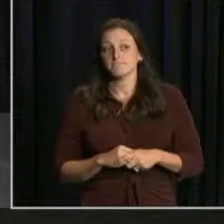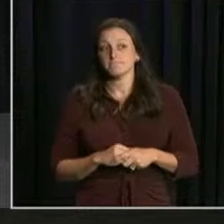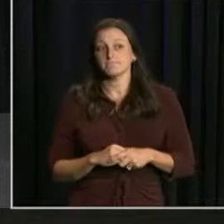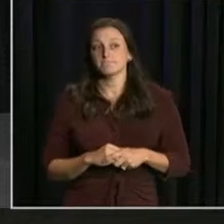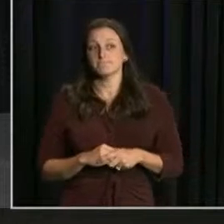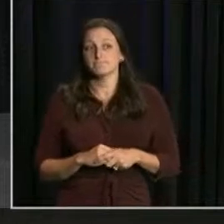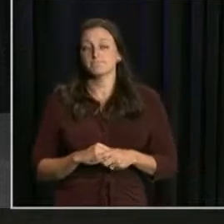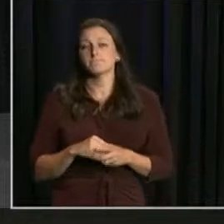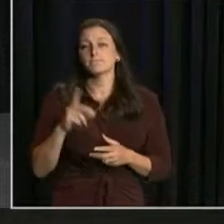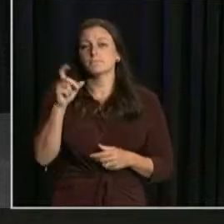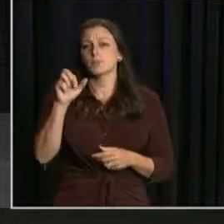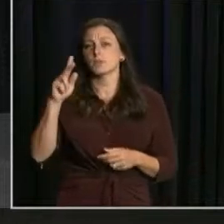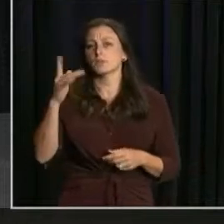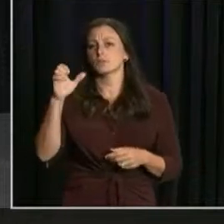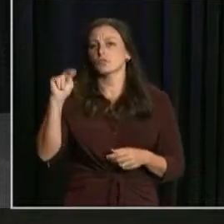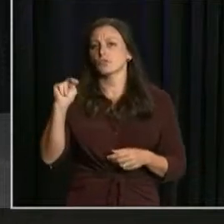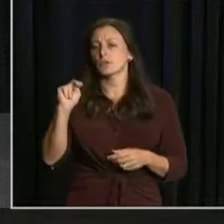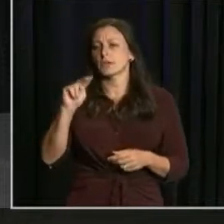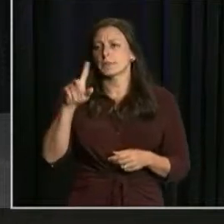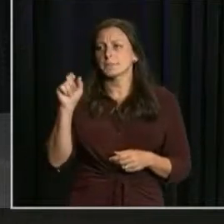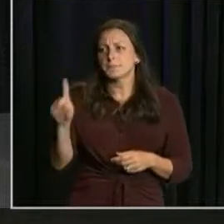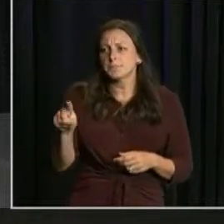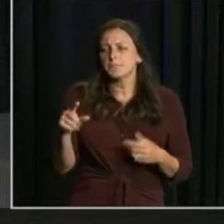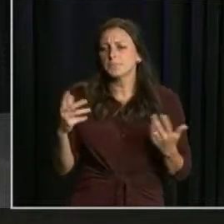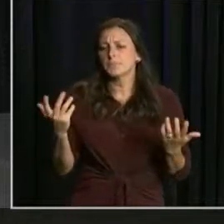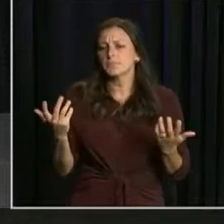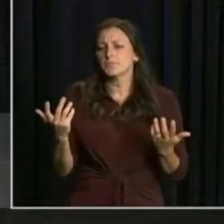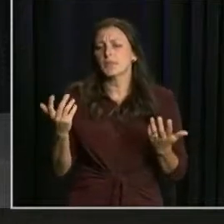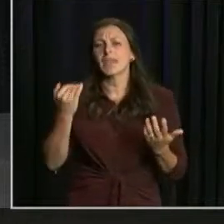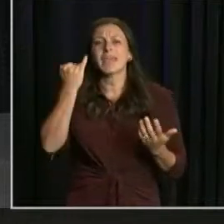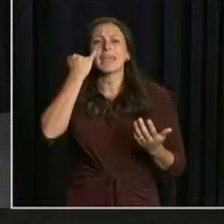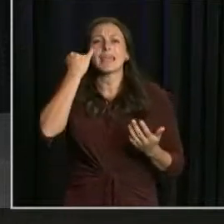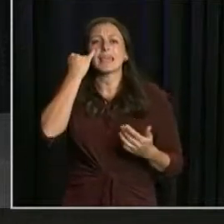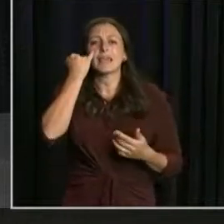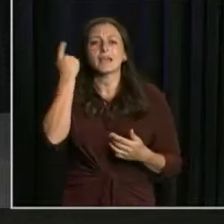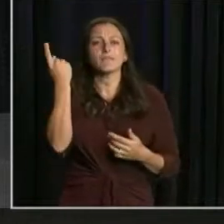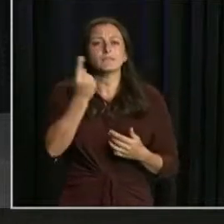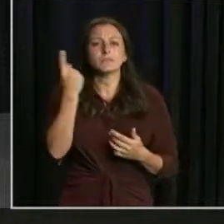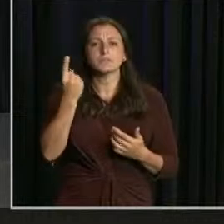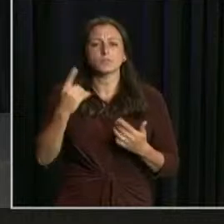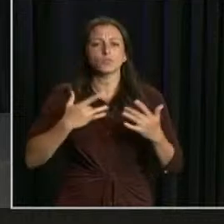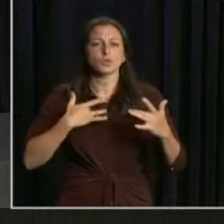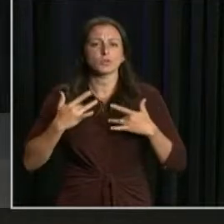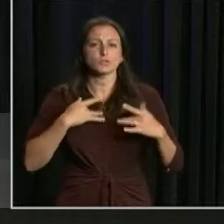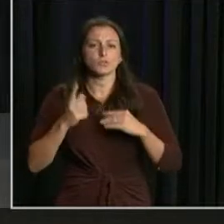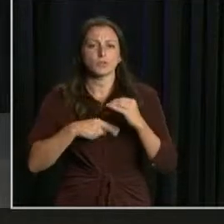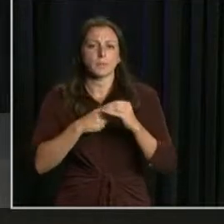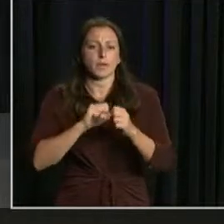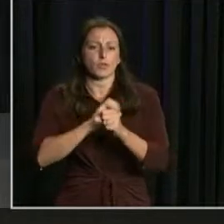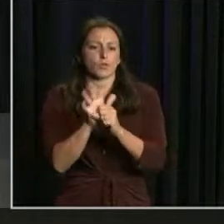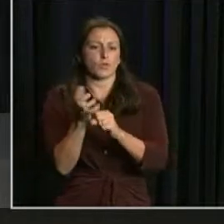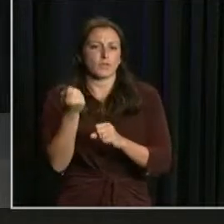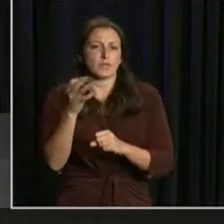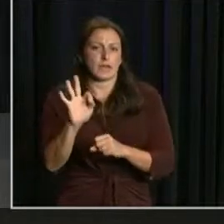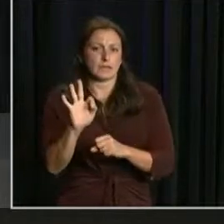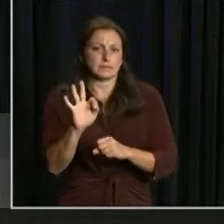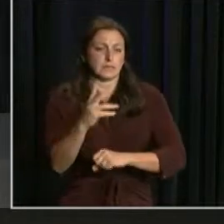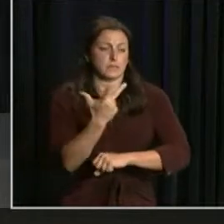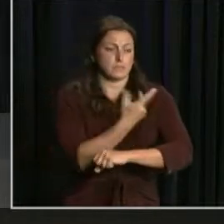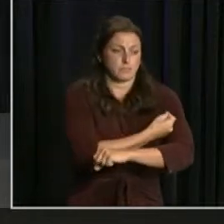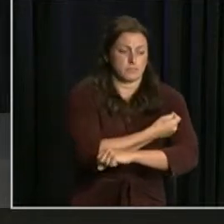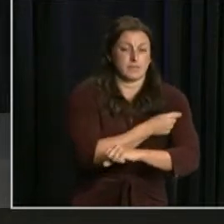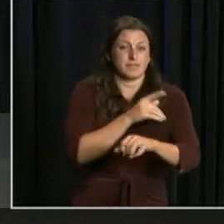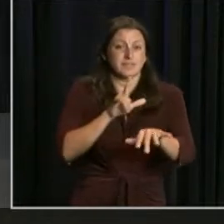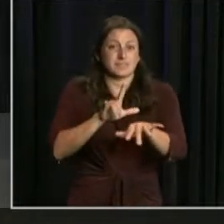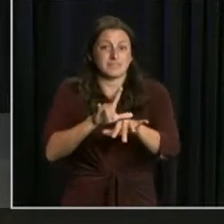could you tell us what advice you would give to people concerned about getting the COVID-19 vaccine on the same day as a flu